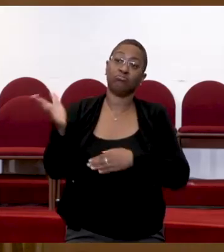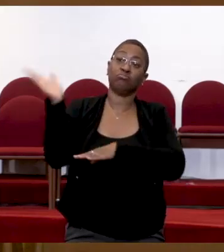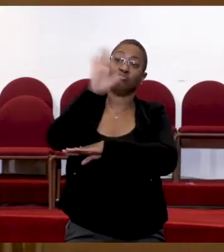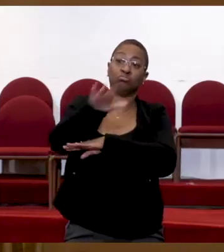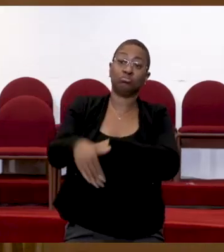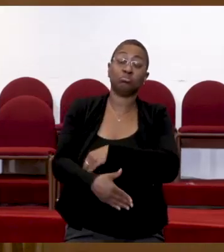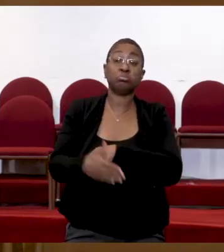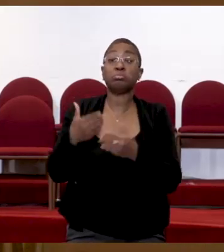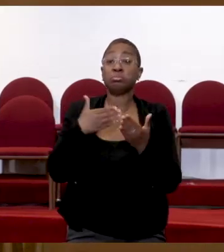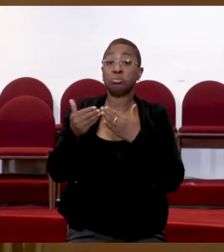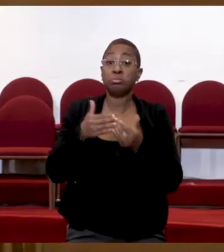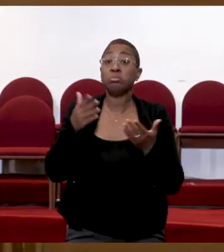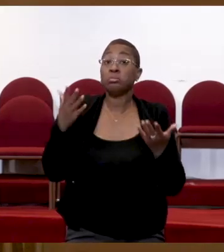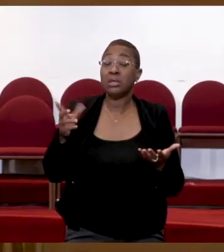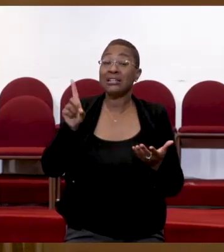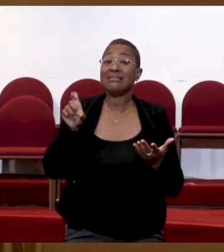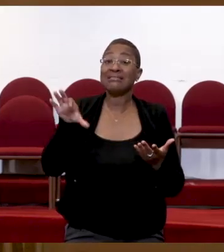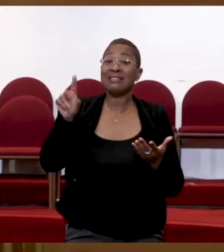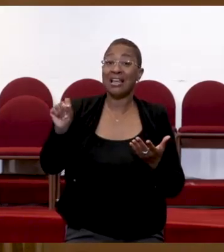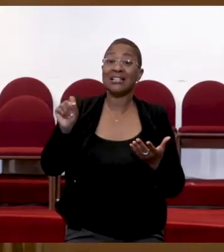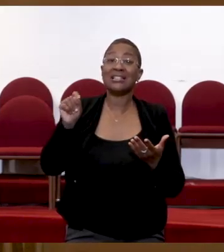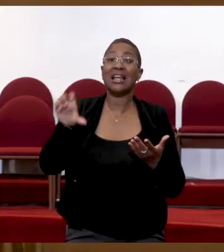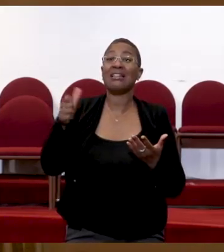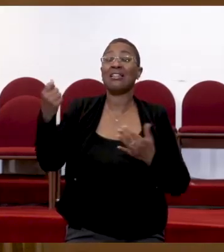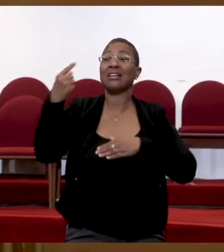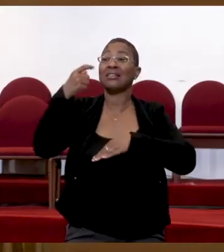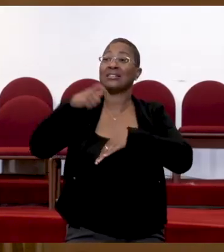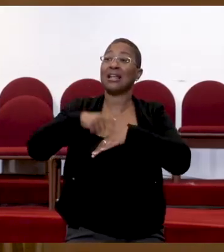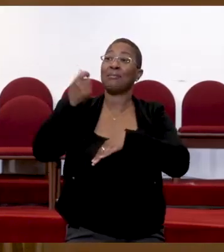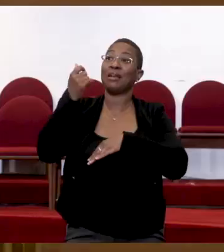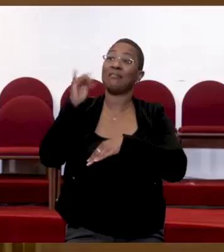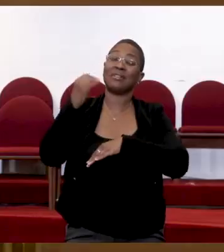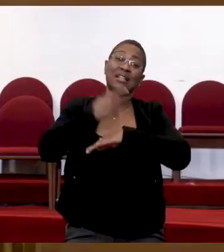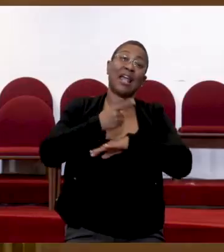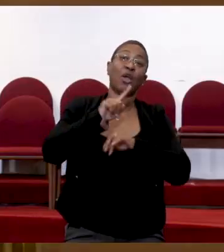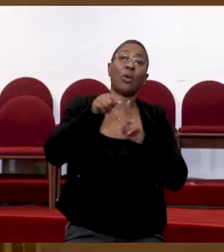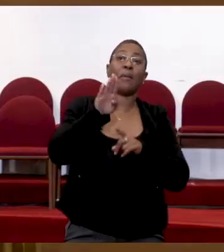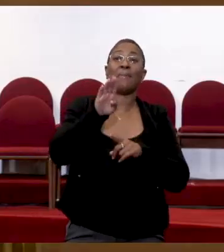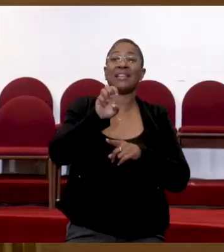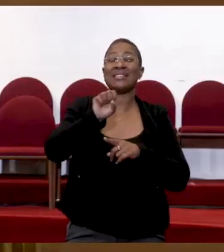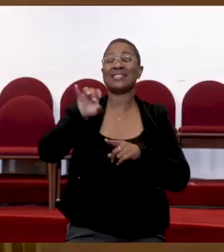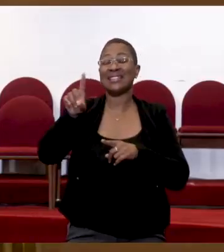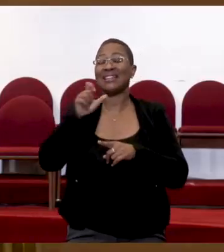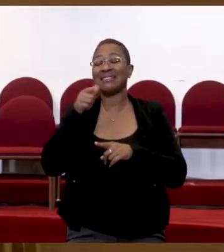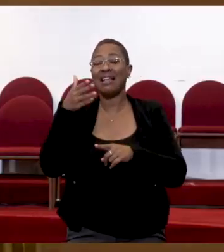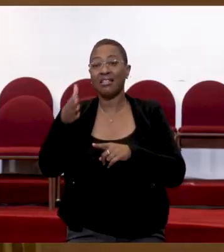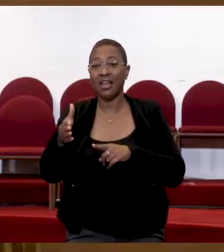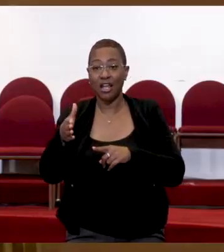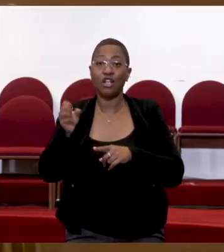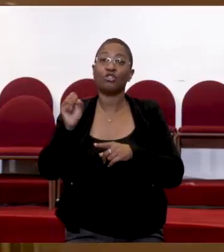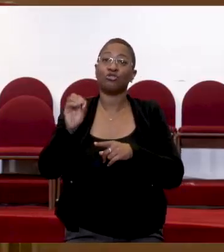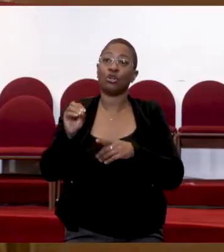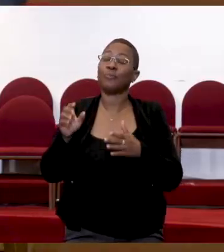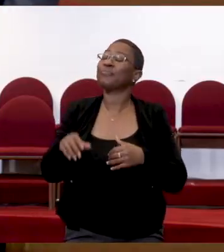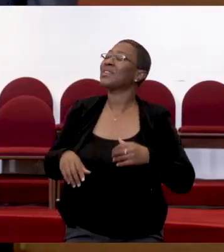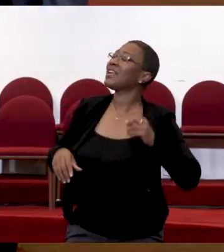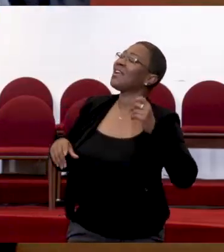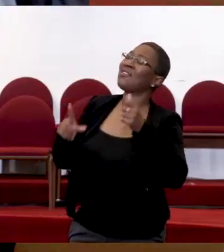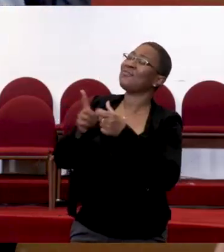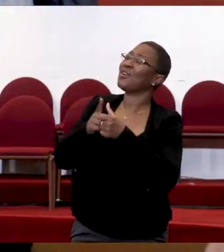case there is dust at another time of day. I'm going to ask Dave Bell to talk about where we are on the installation of the air monitors.